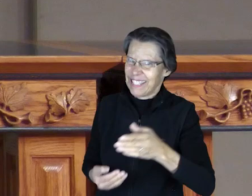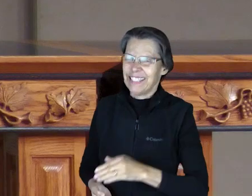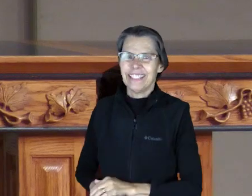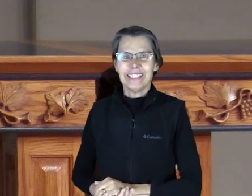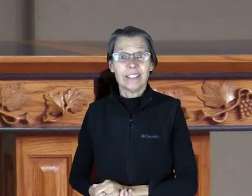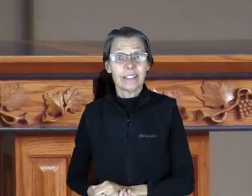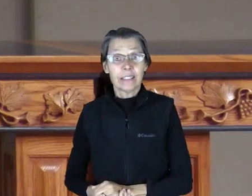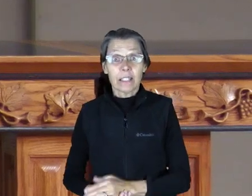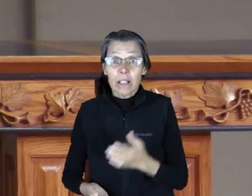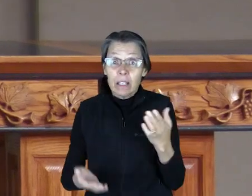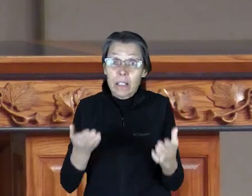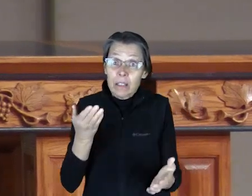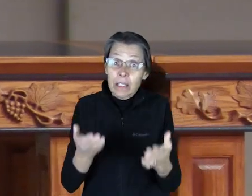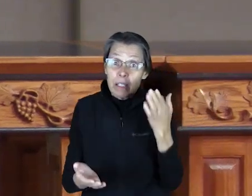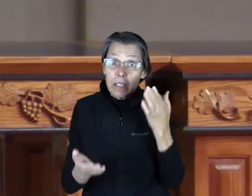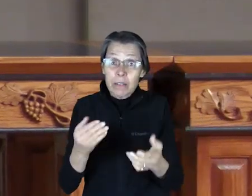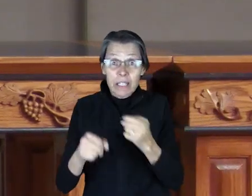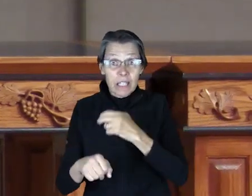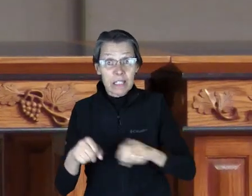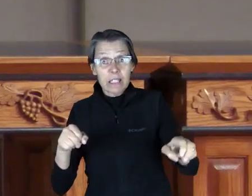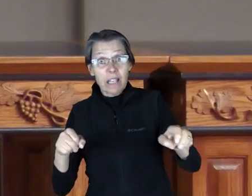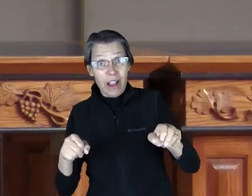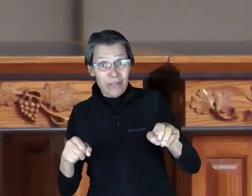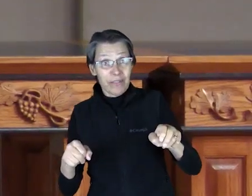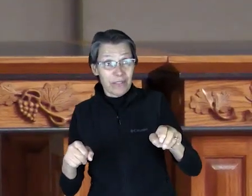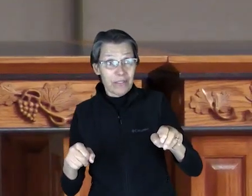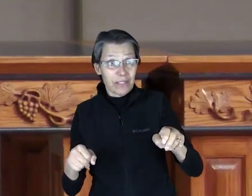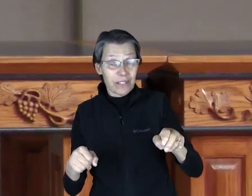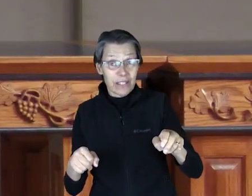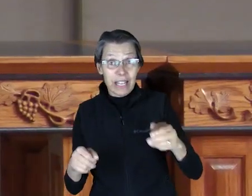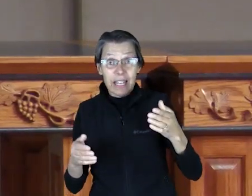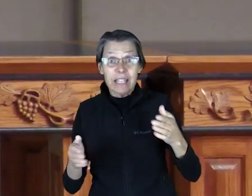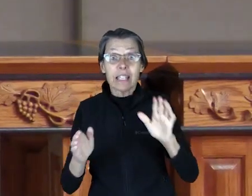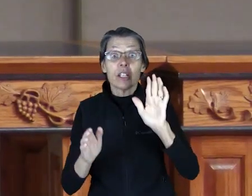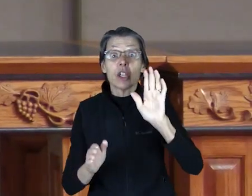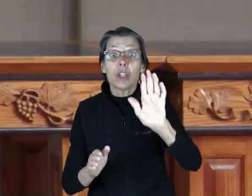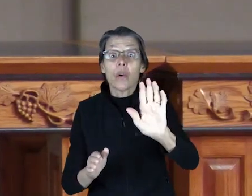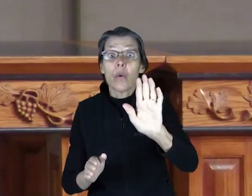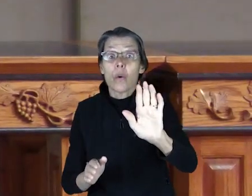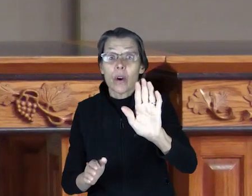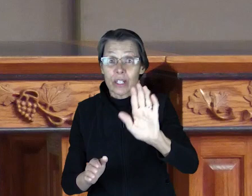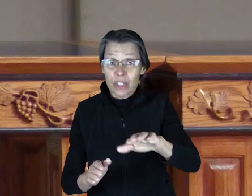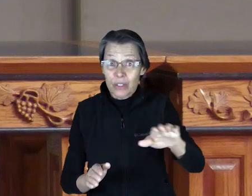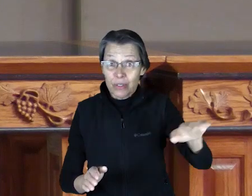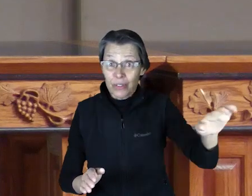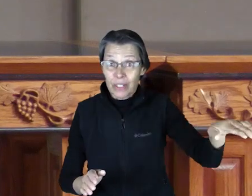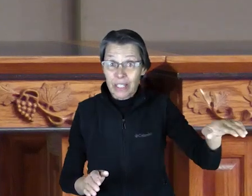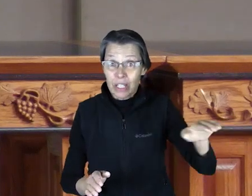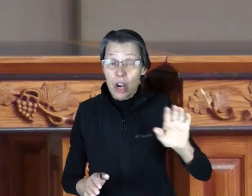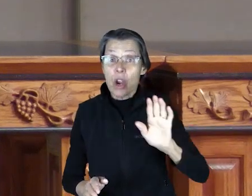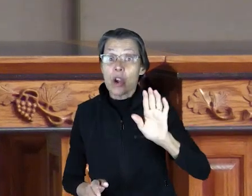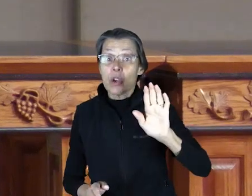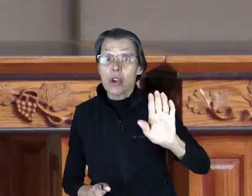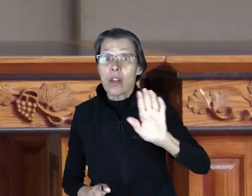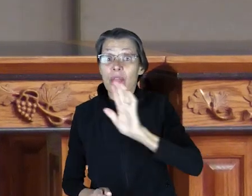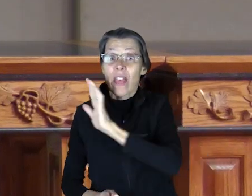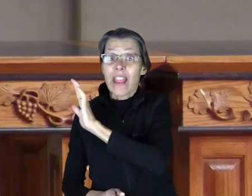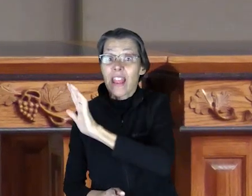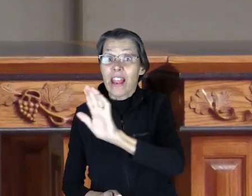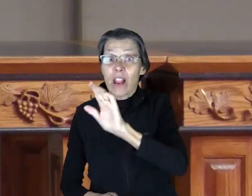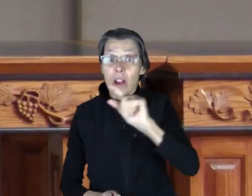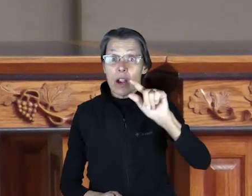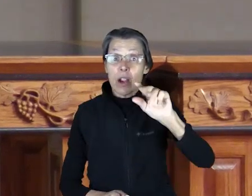Maybe one of the hardest things about childing is letting your children, their grandchildren, stay with them the first time and giving them